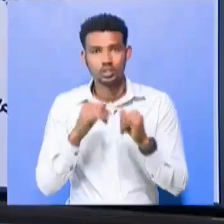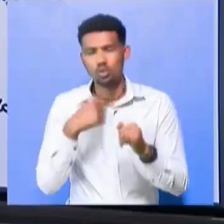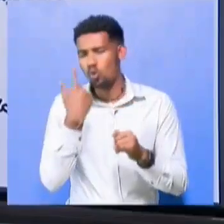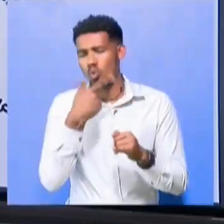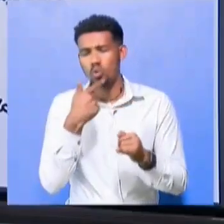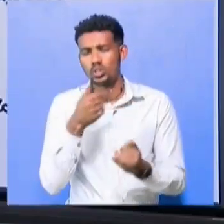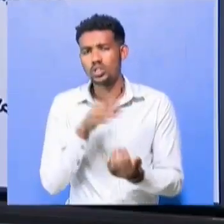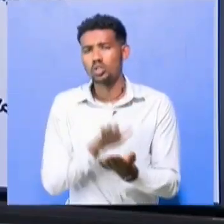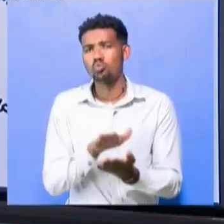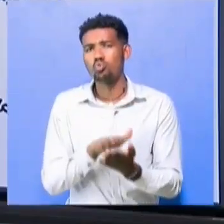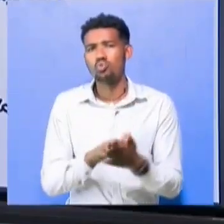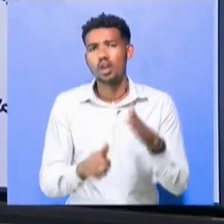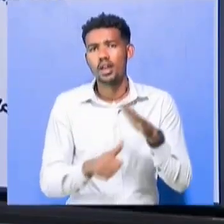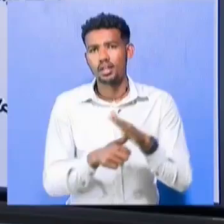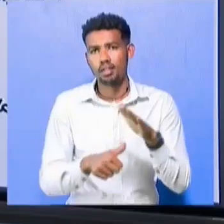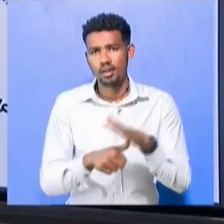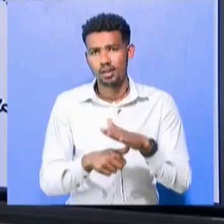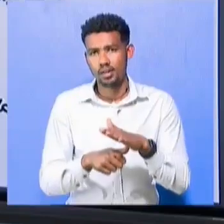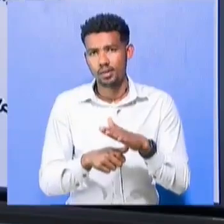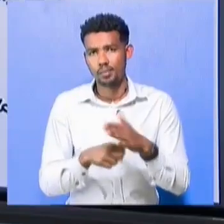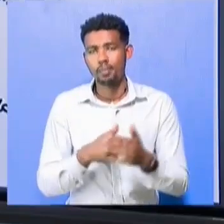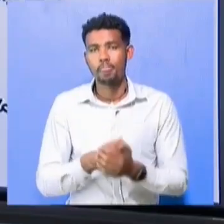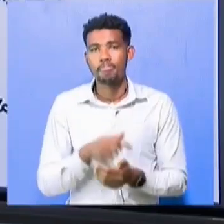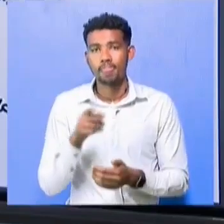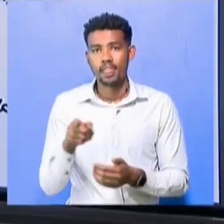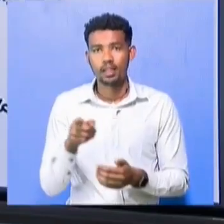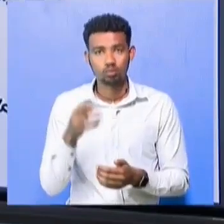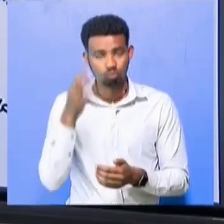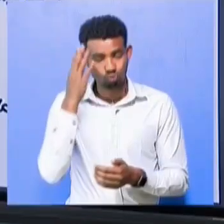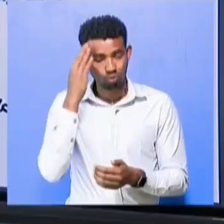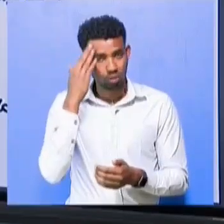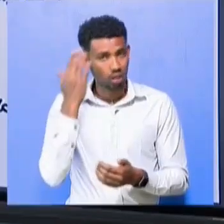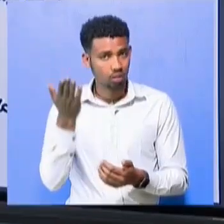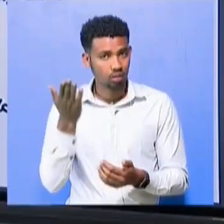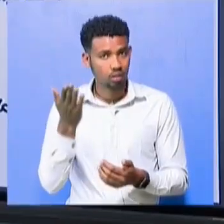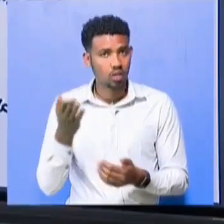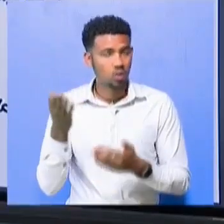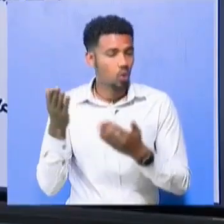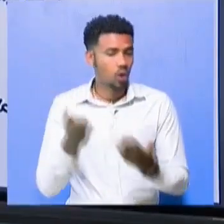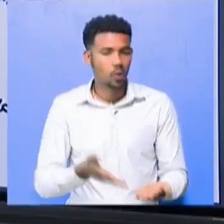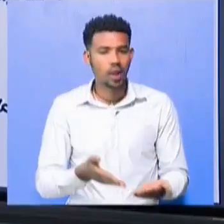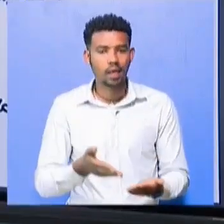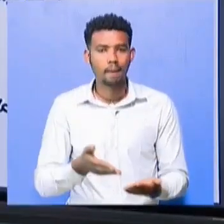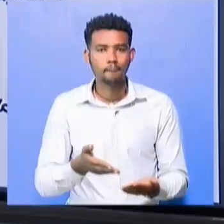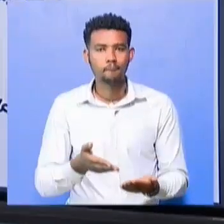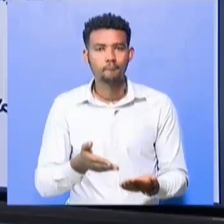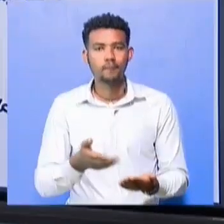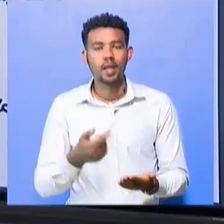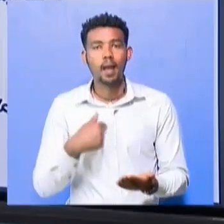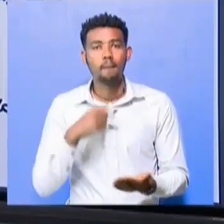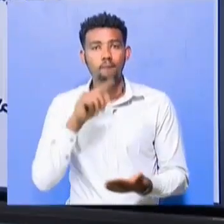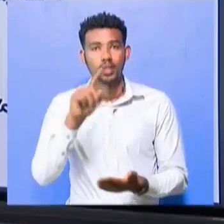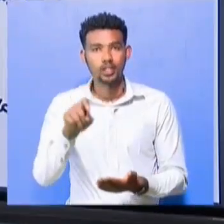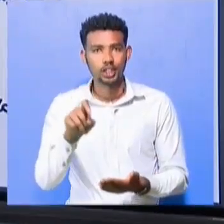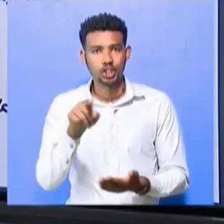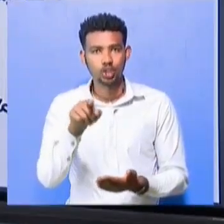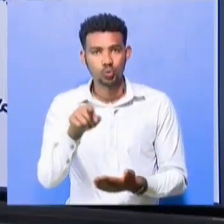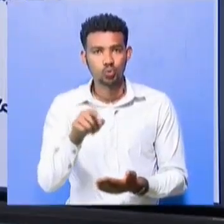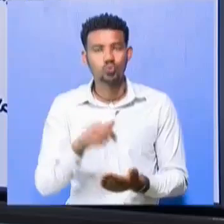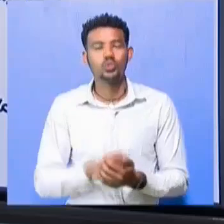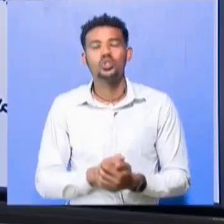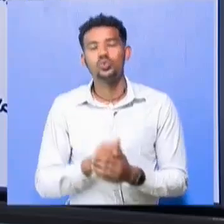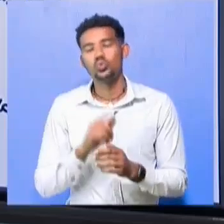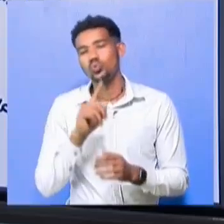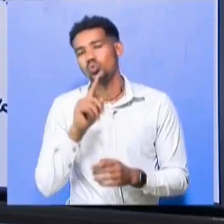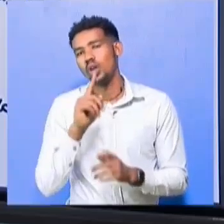the school? It has already stated. He's over that. You are welcome. I'm asking you to answer